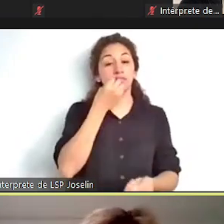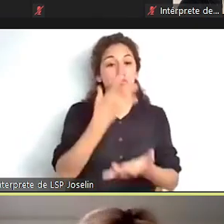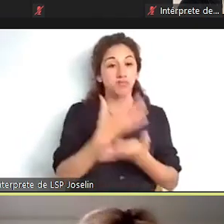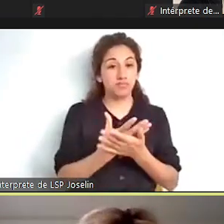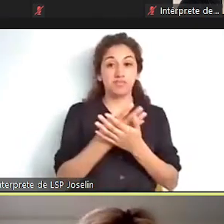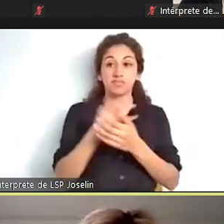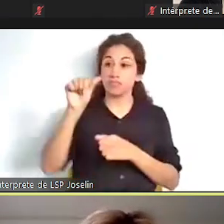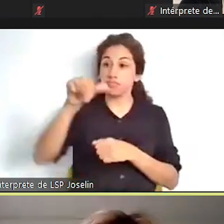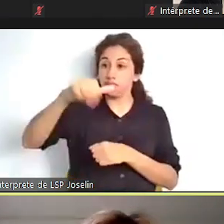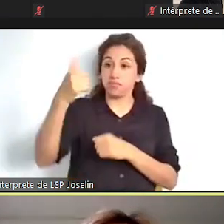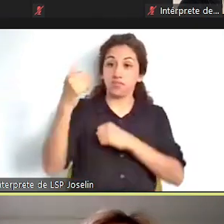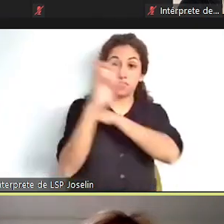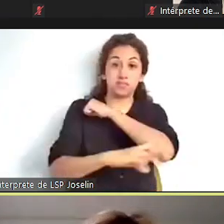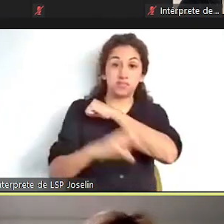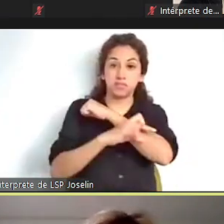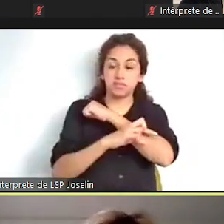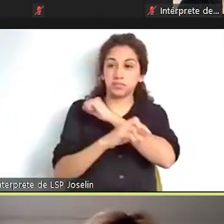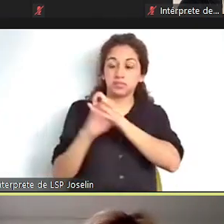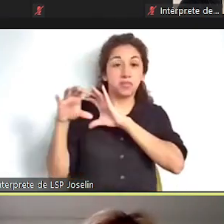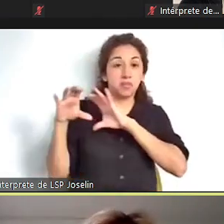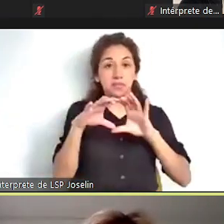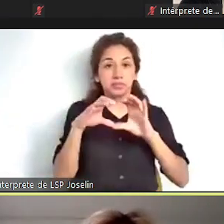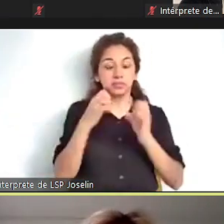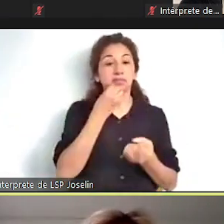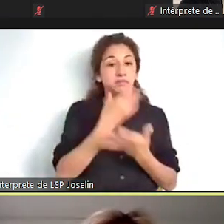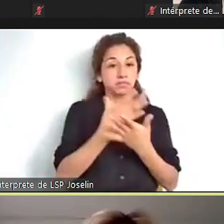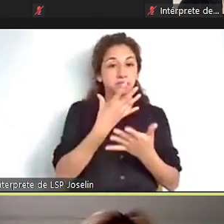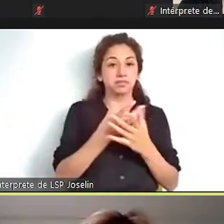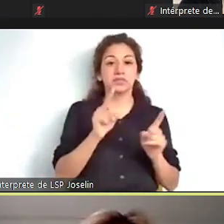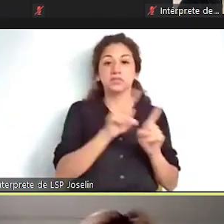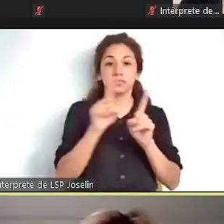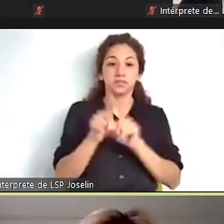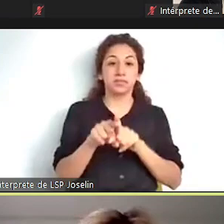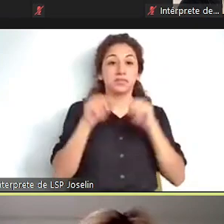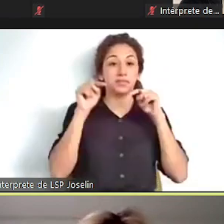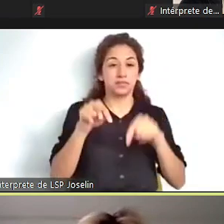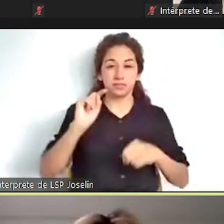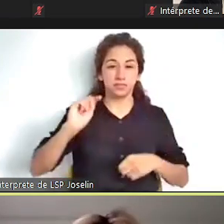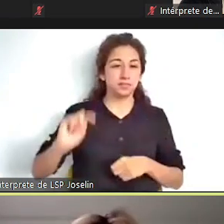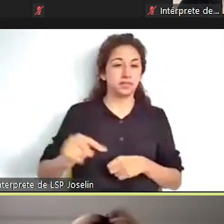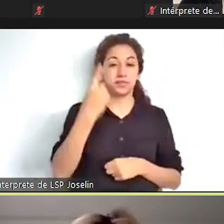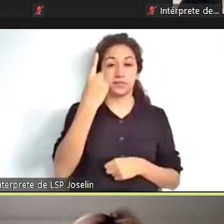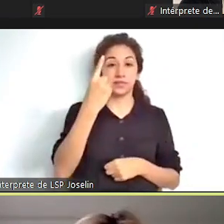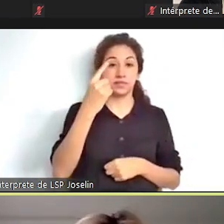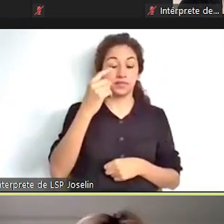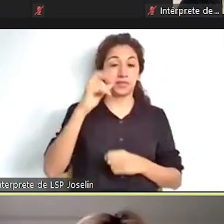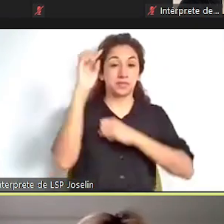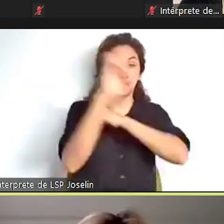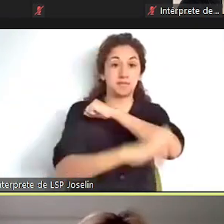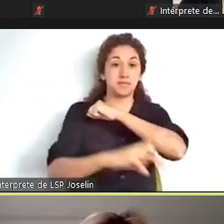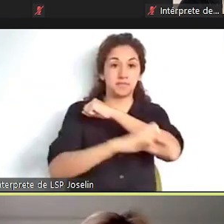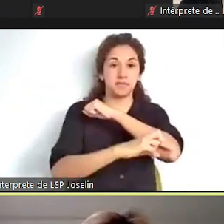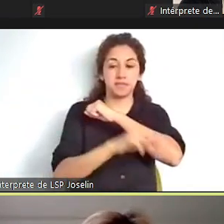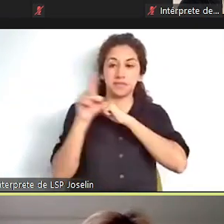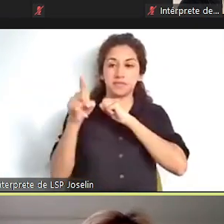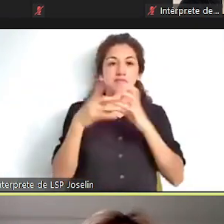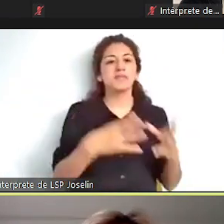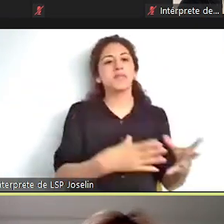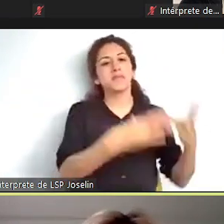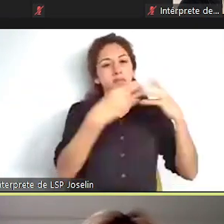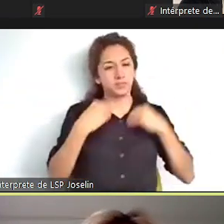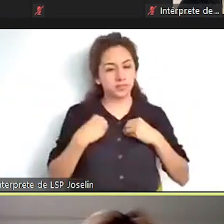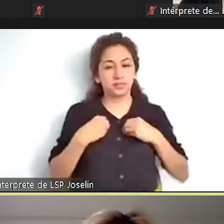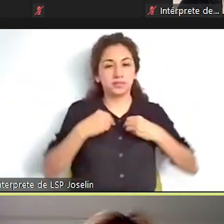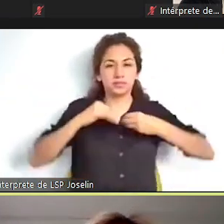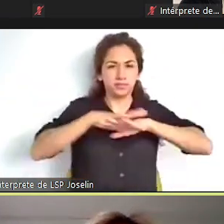recommendations and good practices of other countries have reflected in this plan and i would like to highlight that peru was the first country that uh